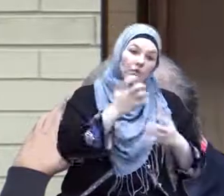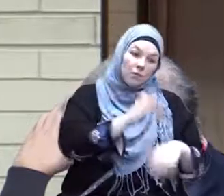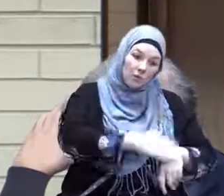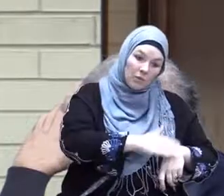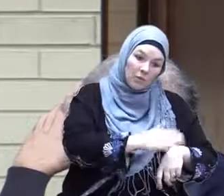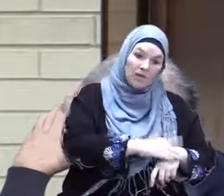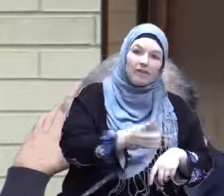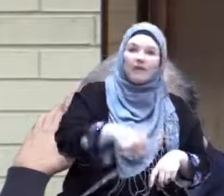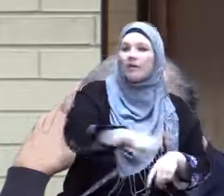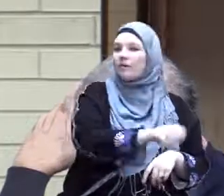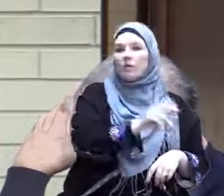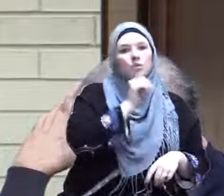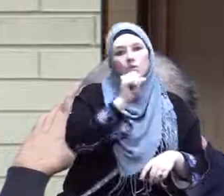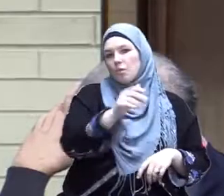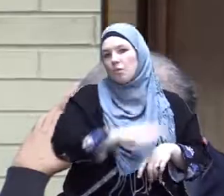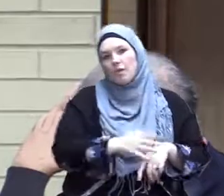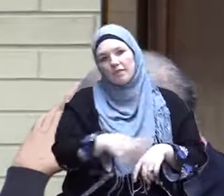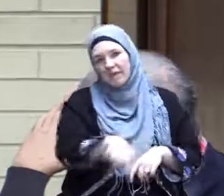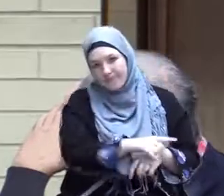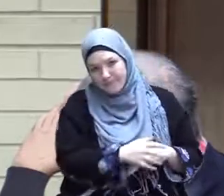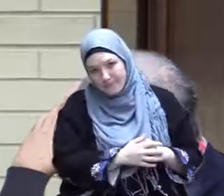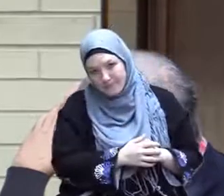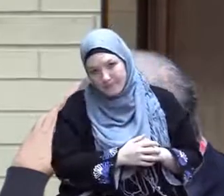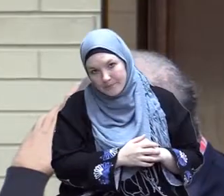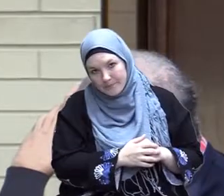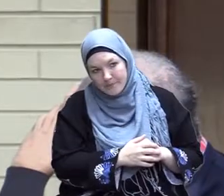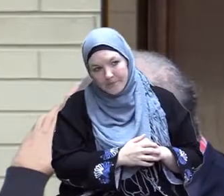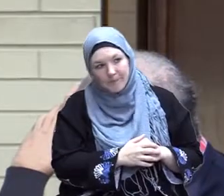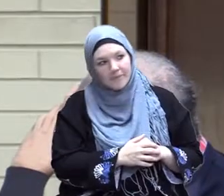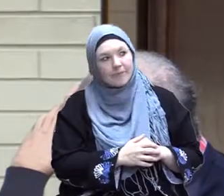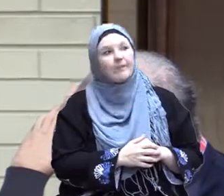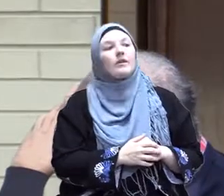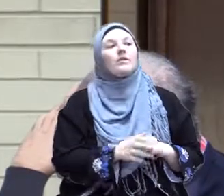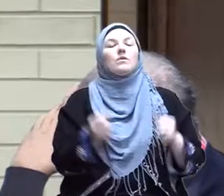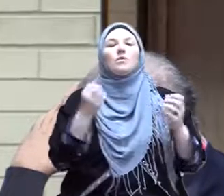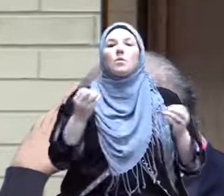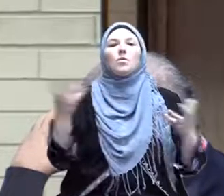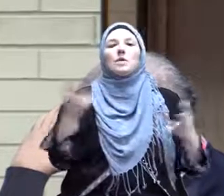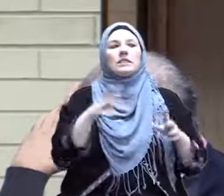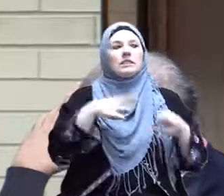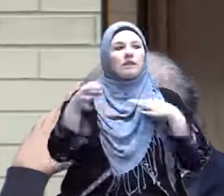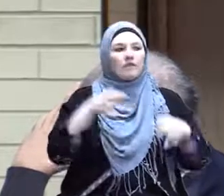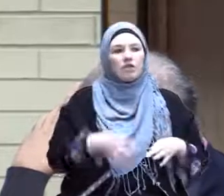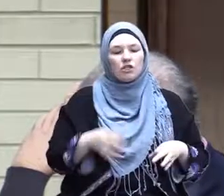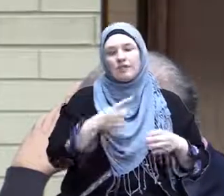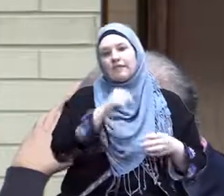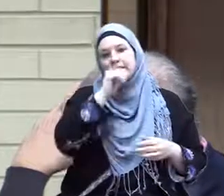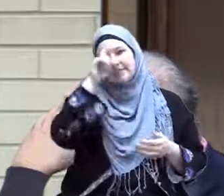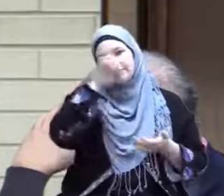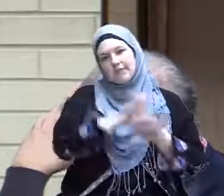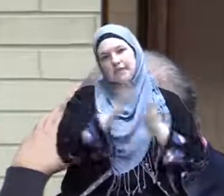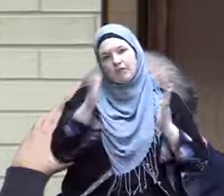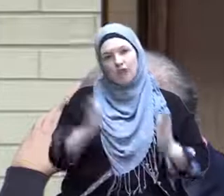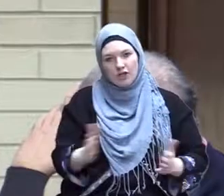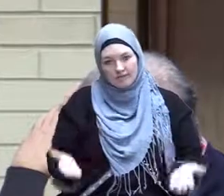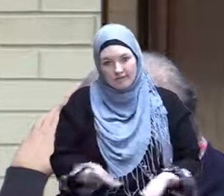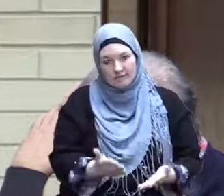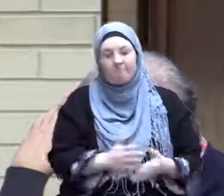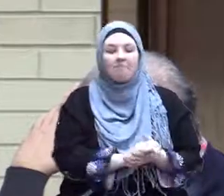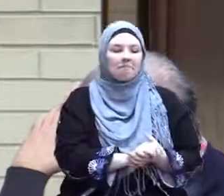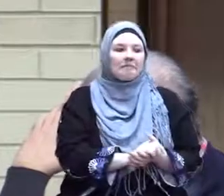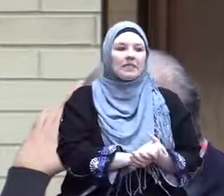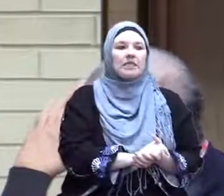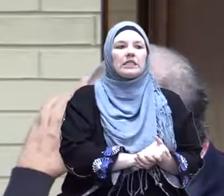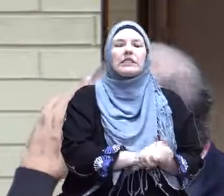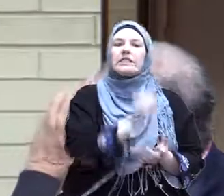them or you don't warn them. So what is the definition of the disbeliever here? The definition